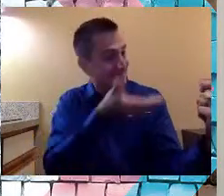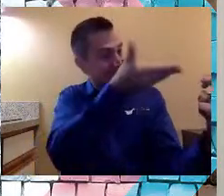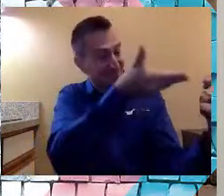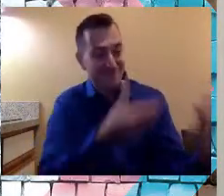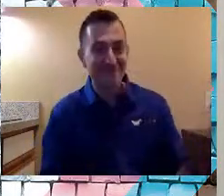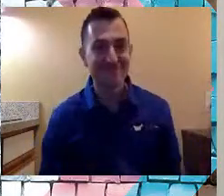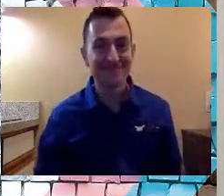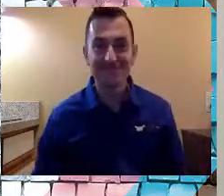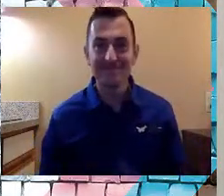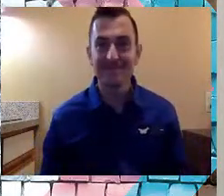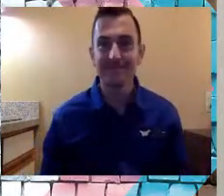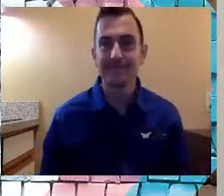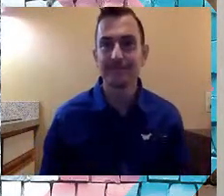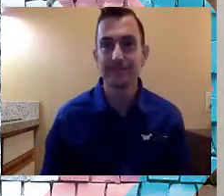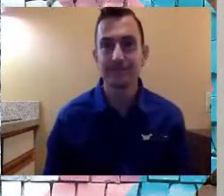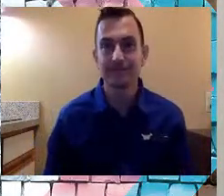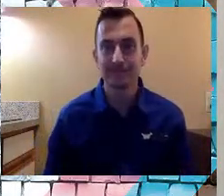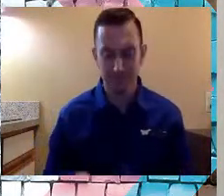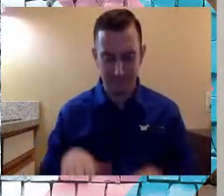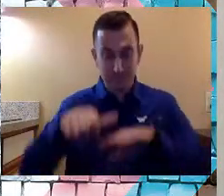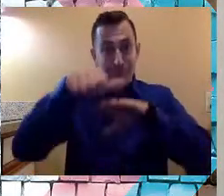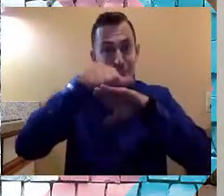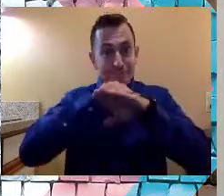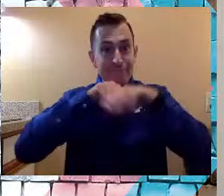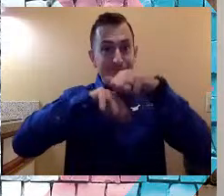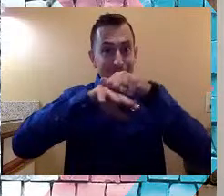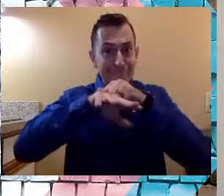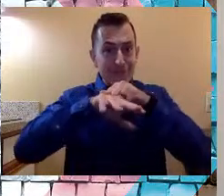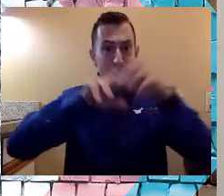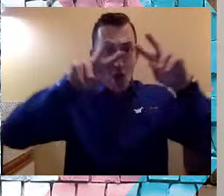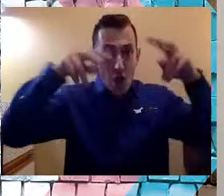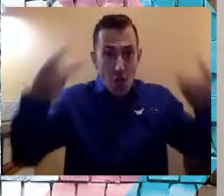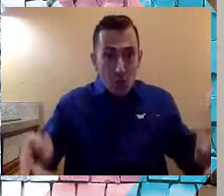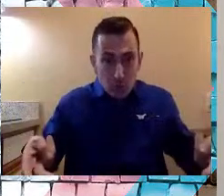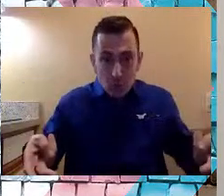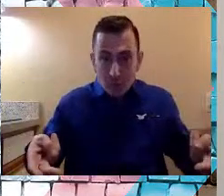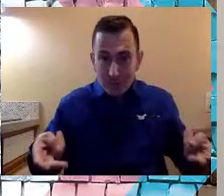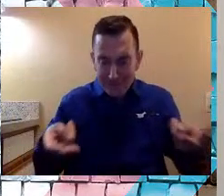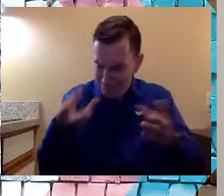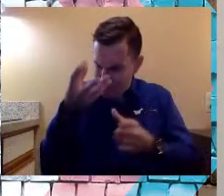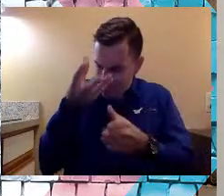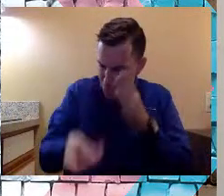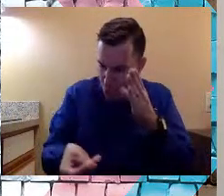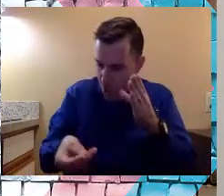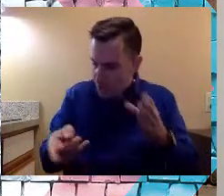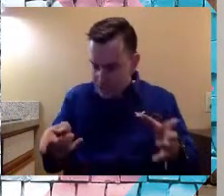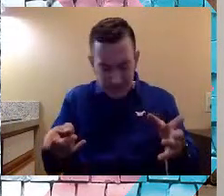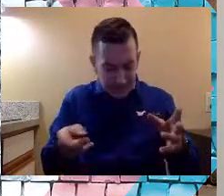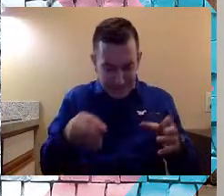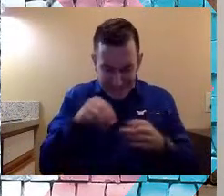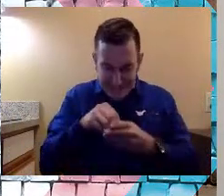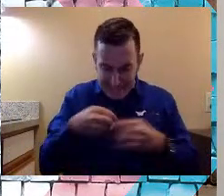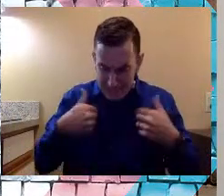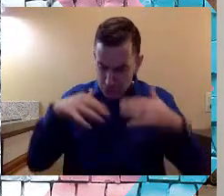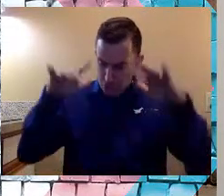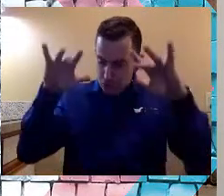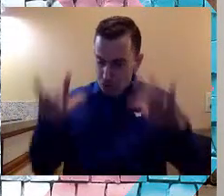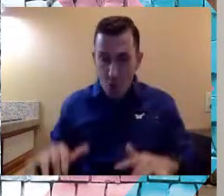It's okay to lose your mittens. The snowman looks surprised. His mittens are in the snow. I hope he can get to